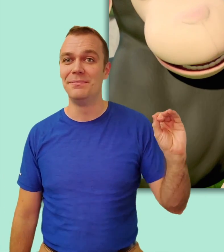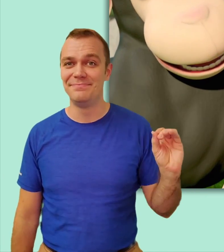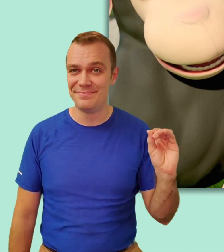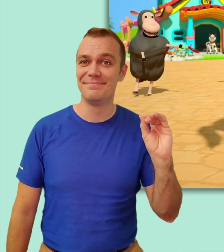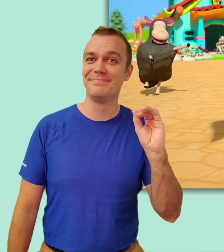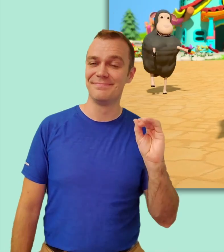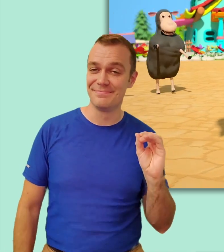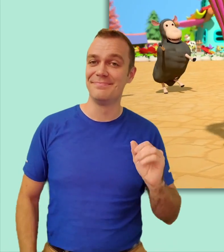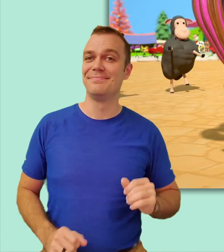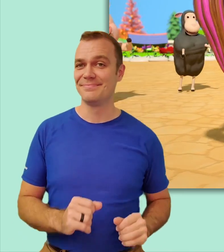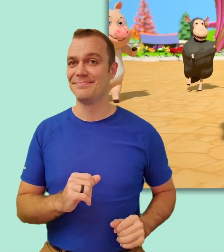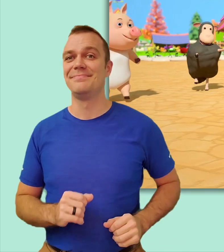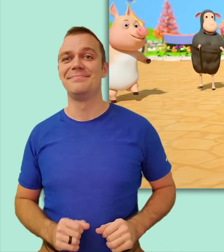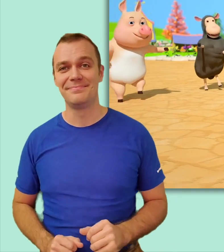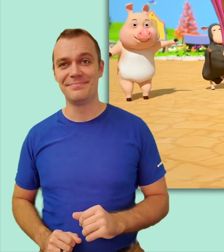E-I-E-I-O.